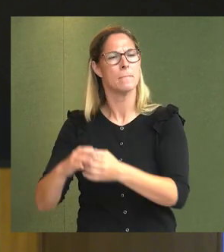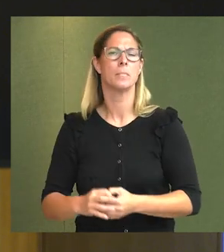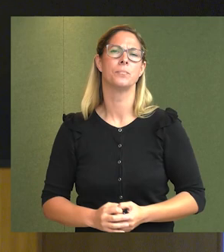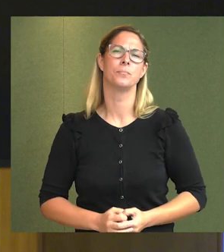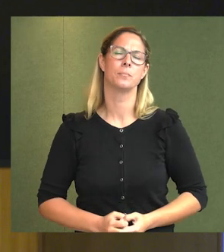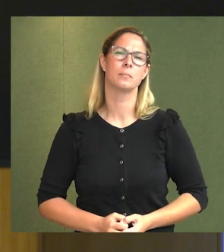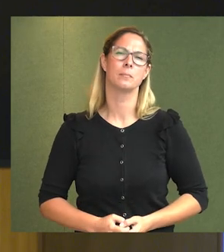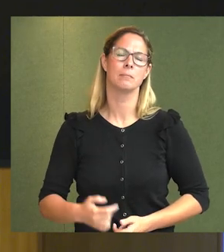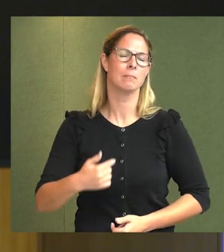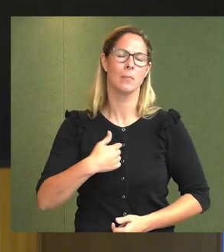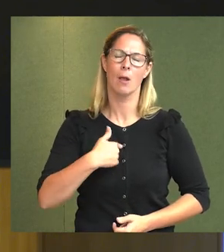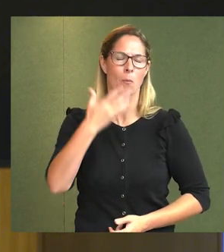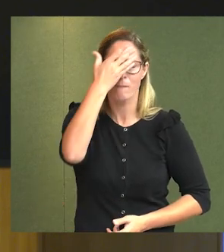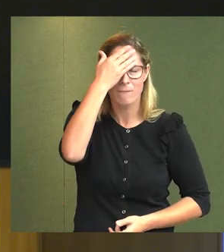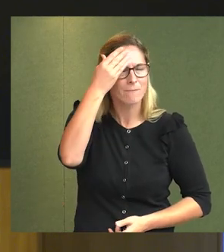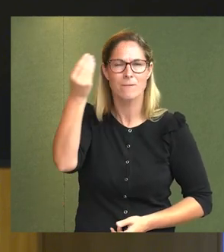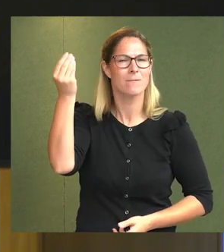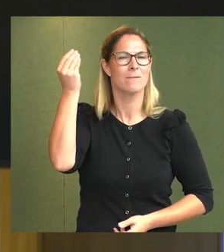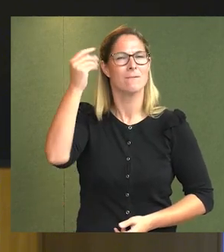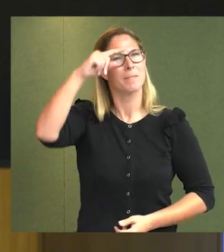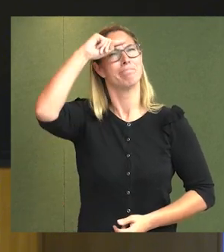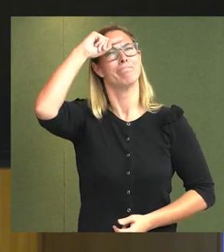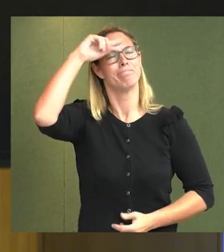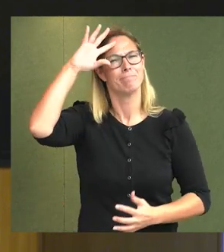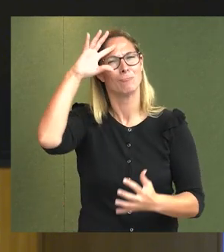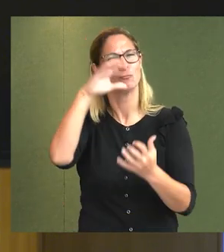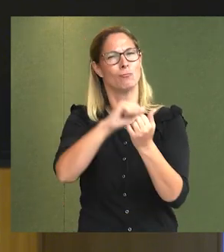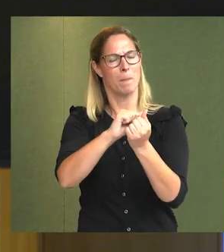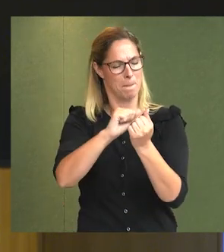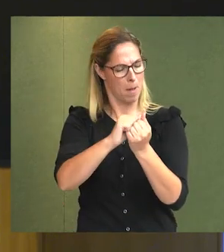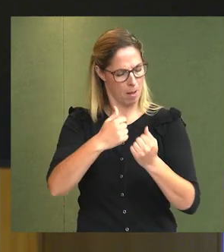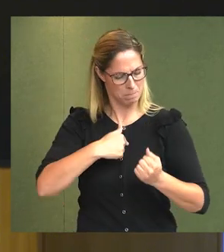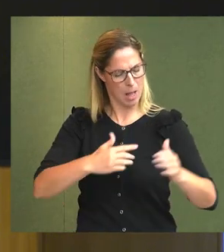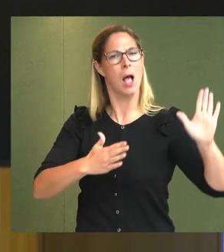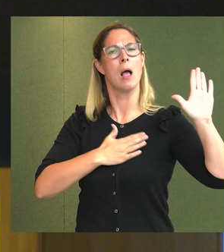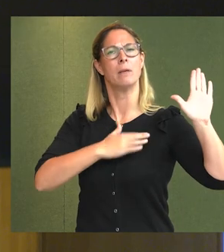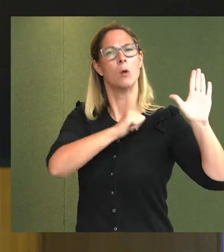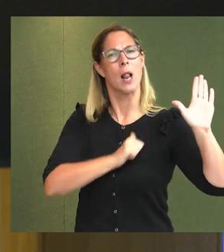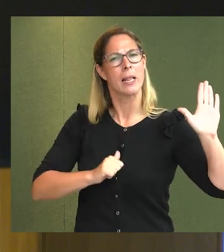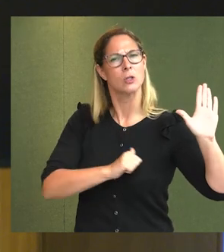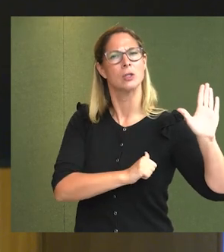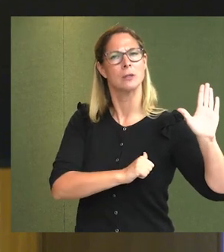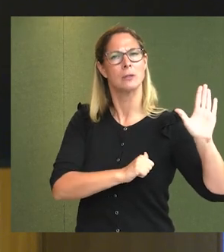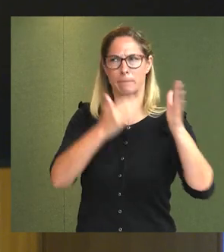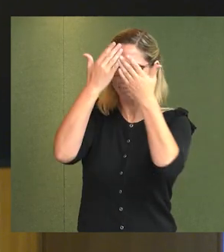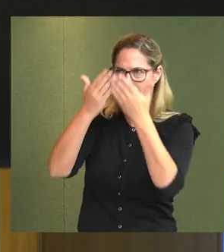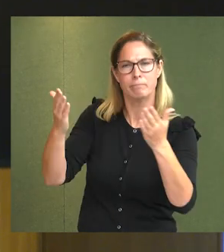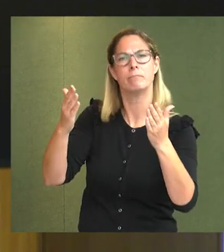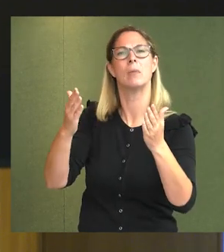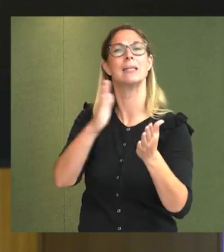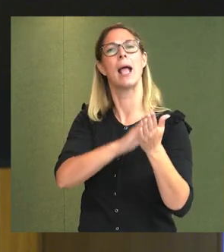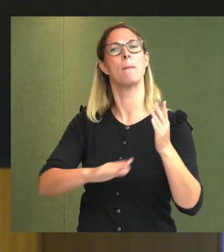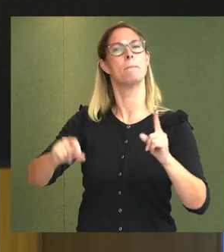never forget what it meant to swear my oath of allegiance to the Queen as an MP, or my